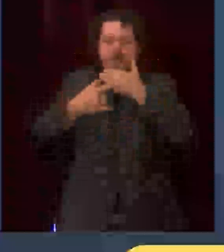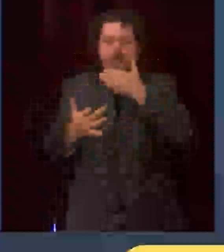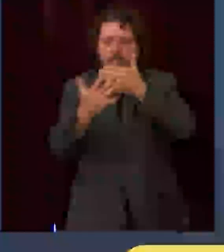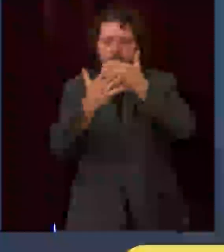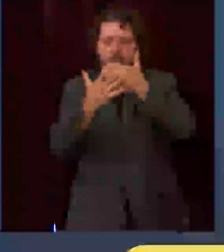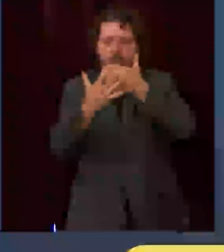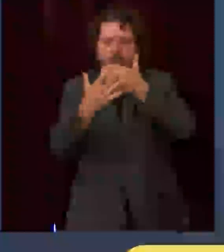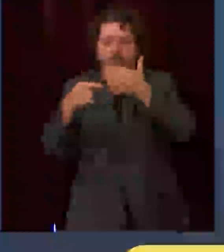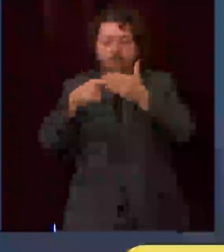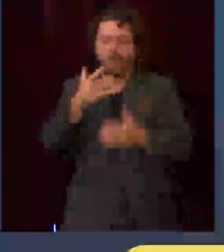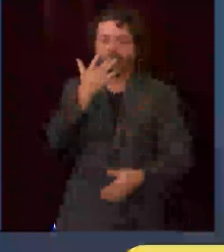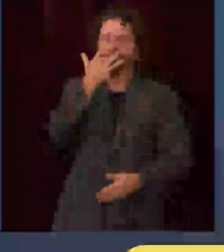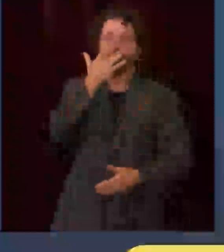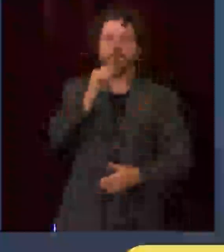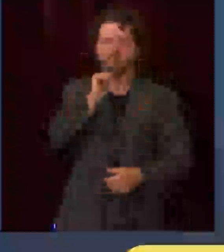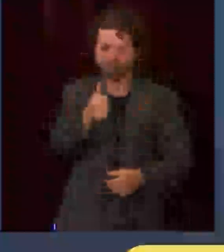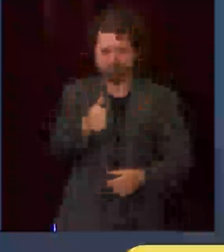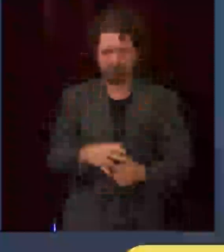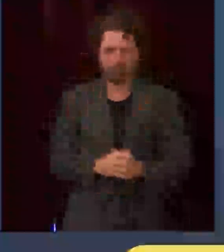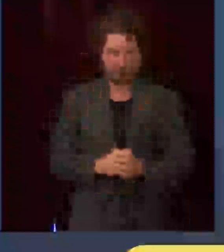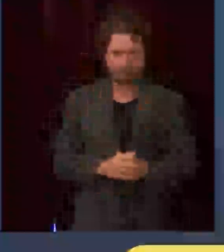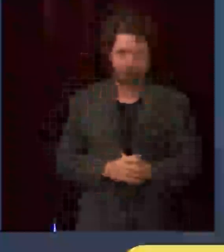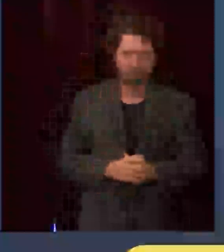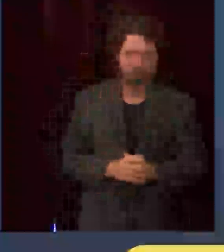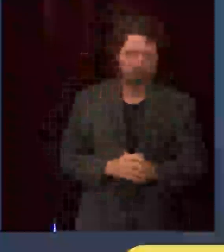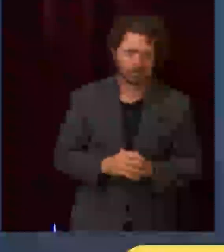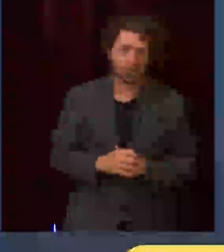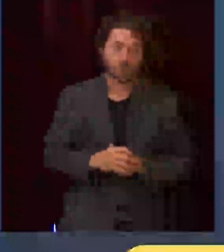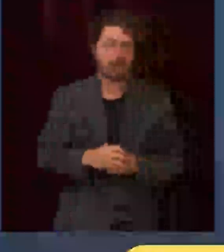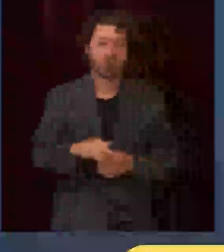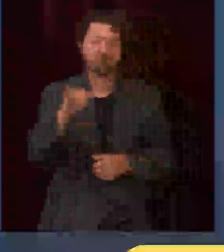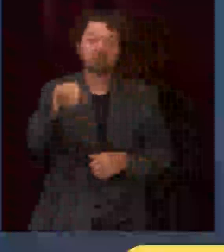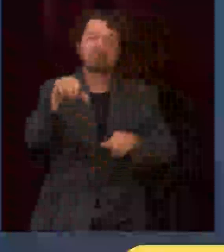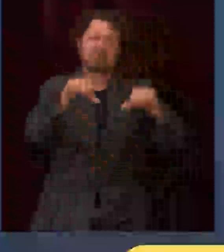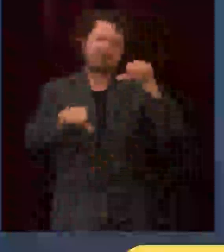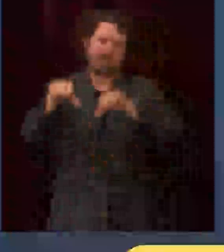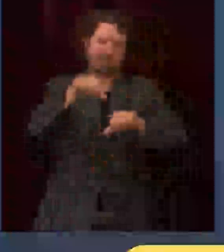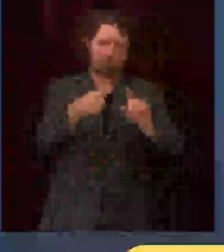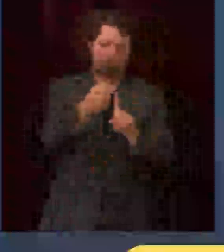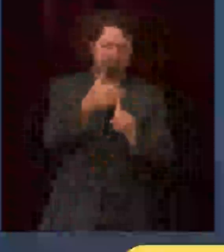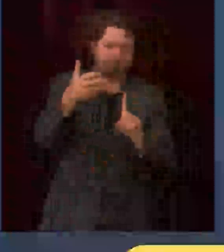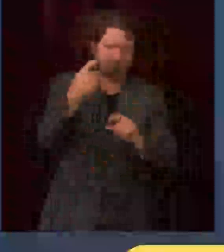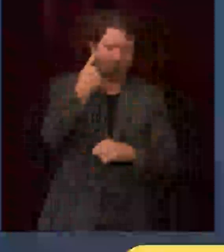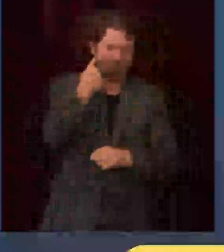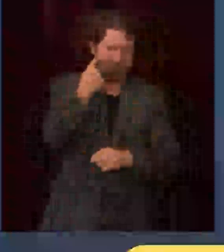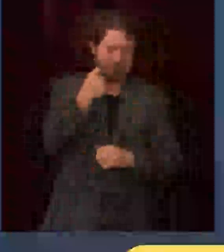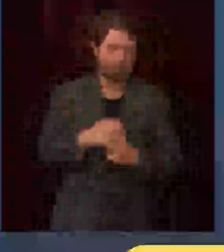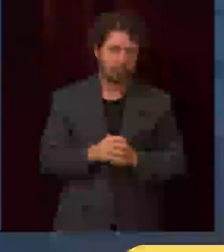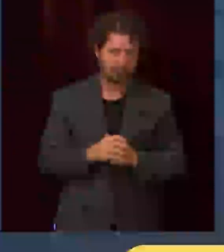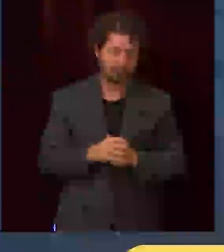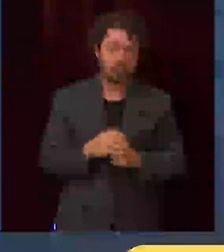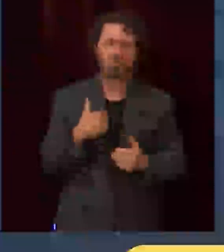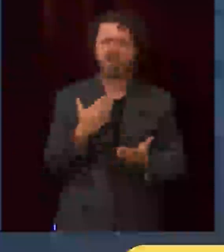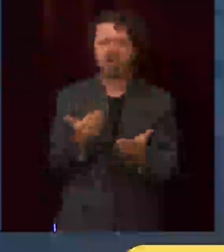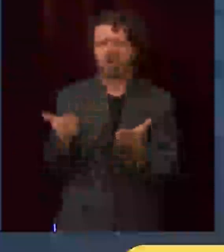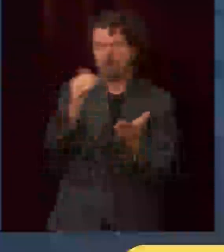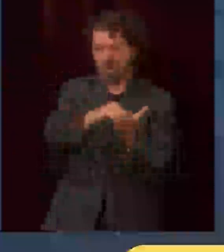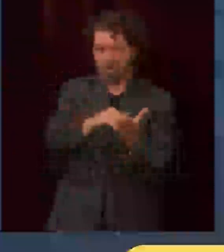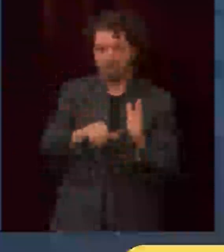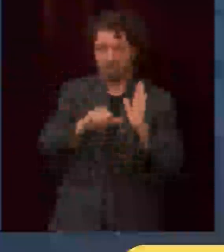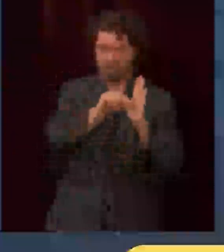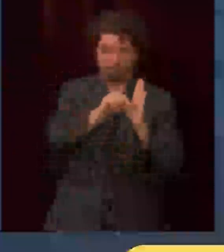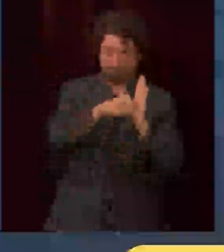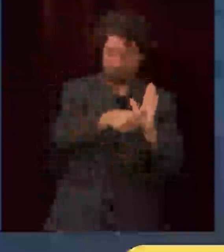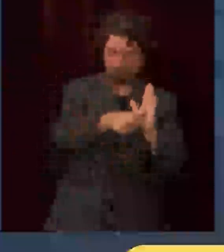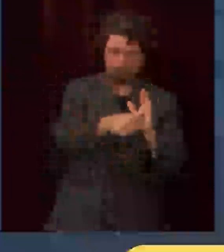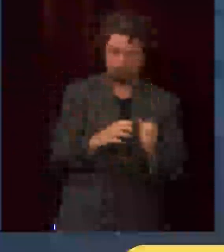really the science-based reasons that we want to wear masks. But I also want to echo Governor Inslee's point that if we are wearing this, we're sending a